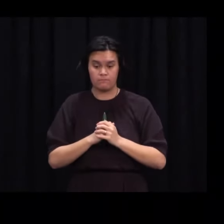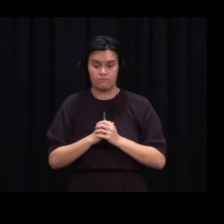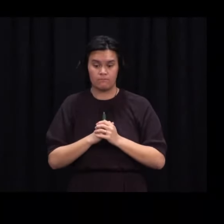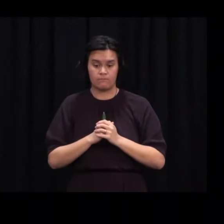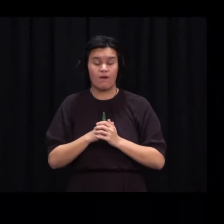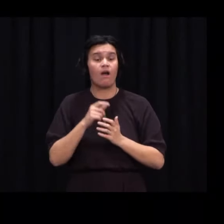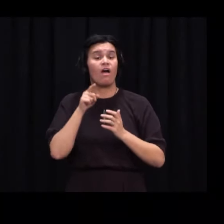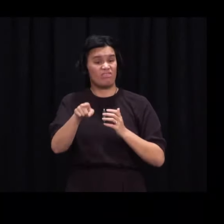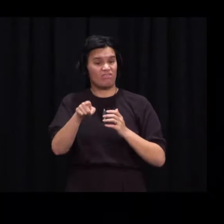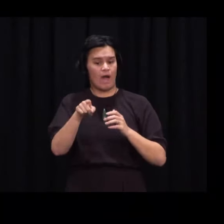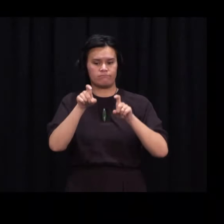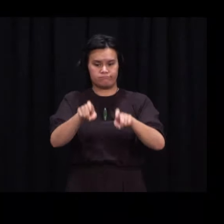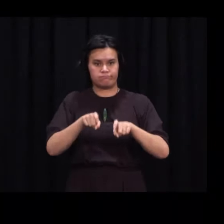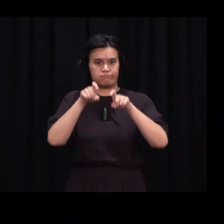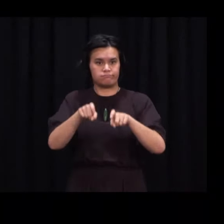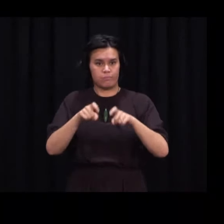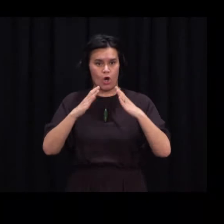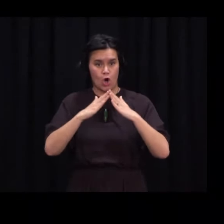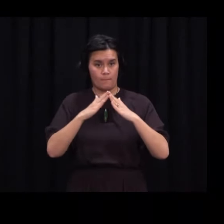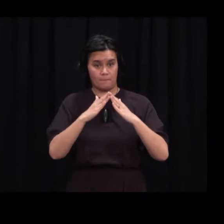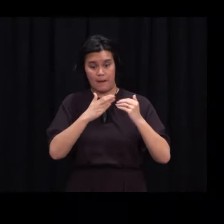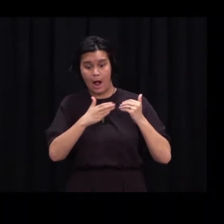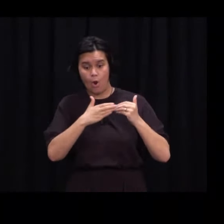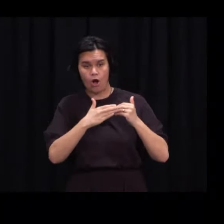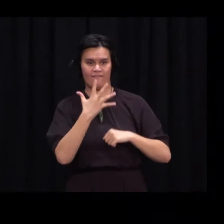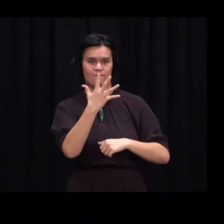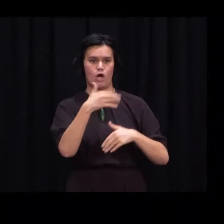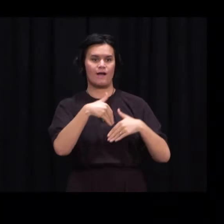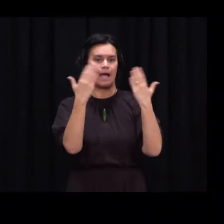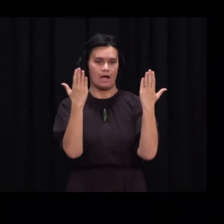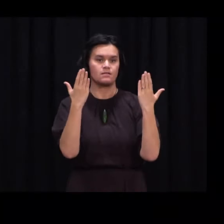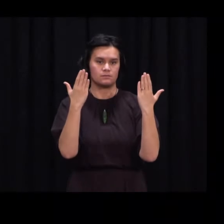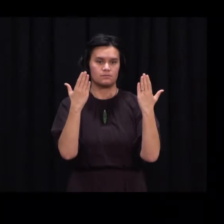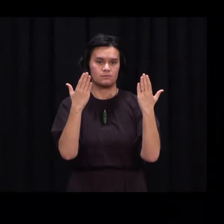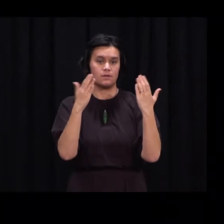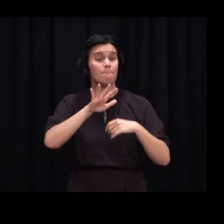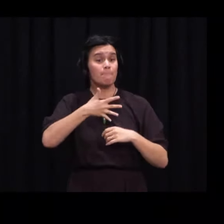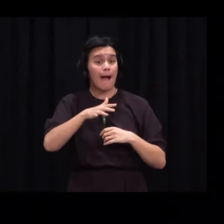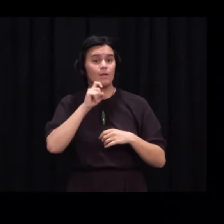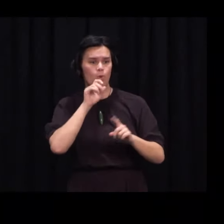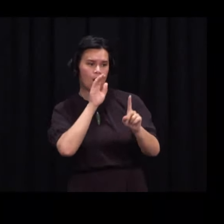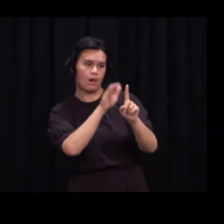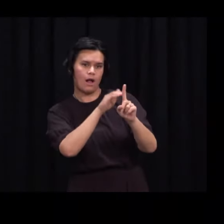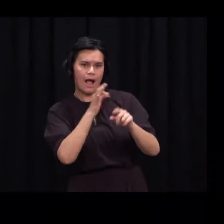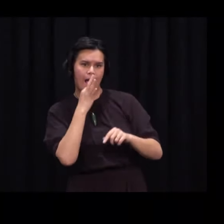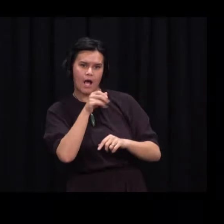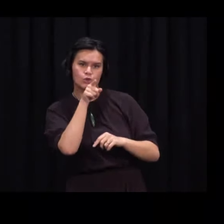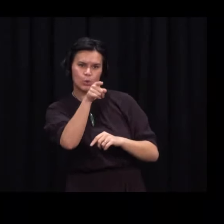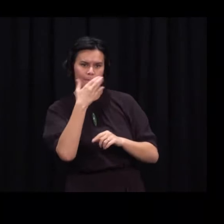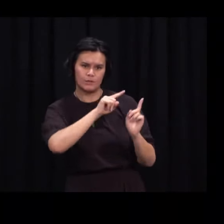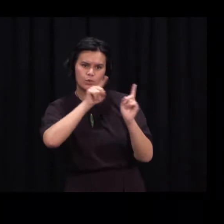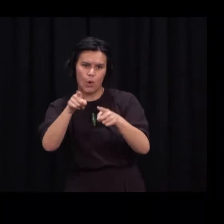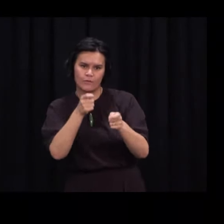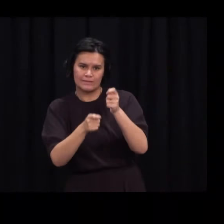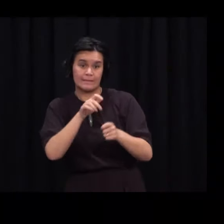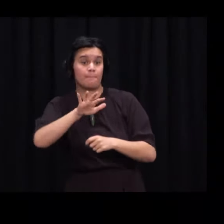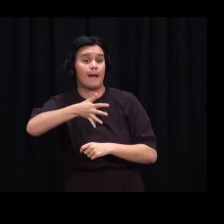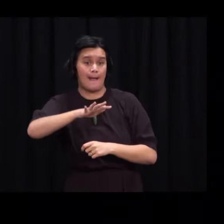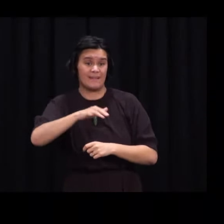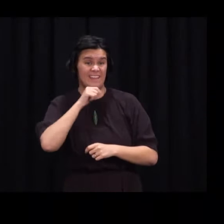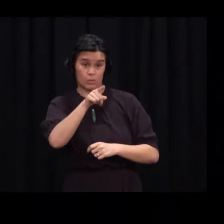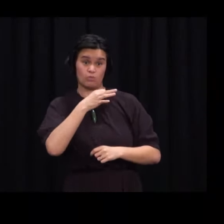testing done. Some of you may be asked to be tested as we find locations of interest. And so one of the things I'd like people to do who are in that region